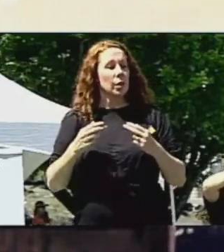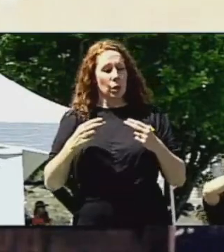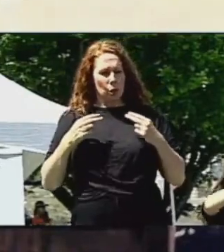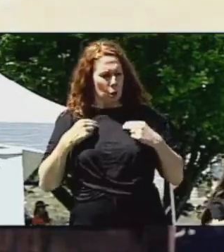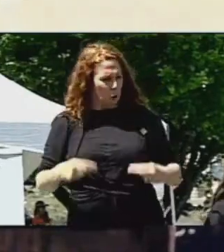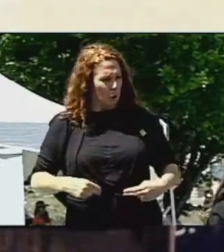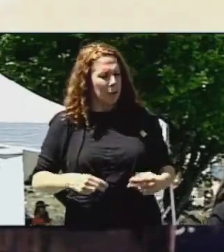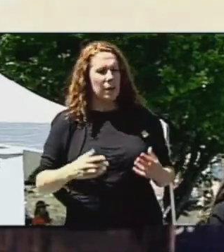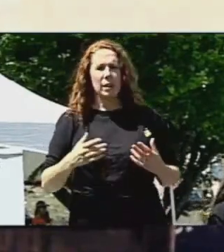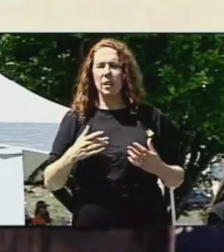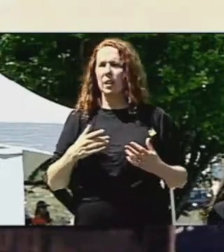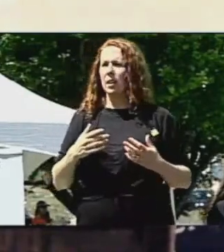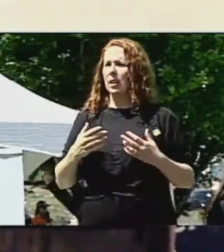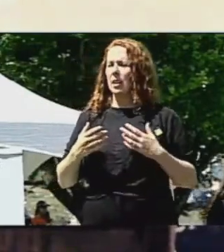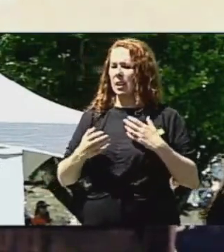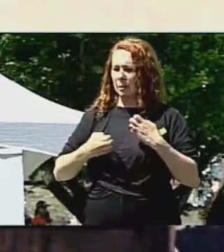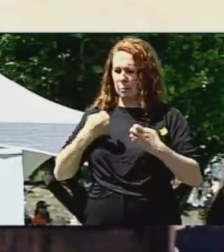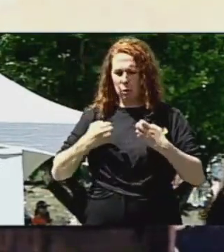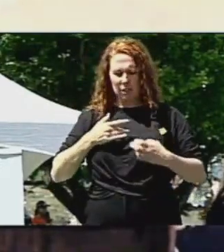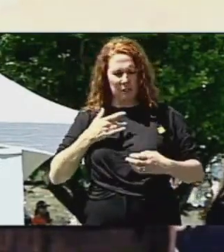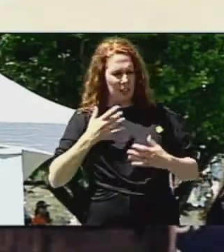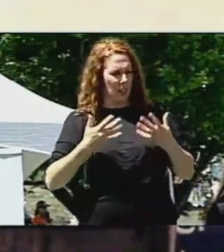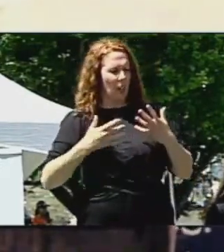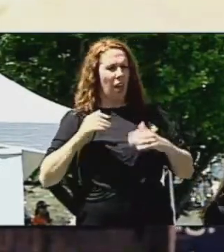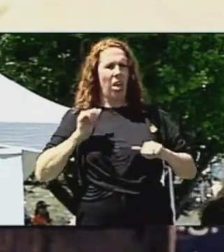to feel feelings.